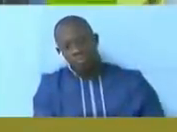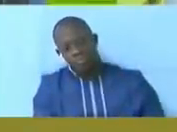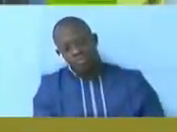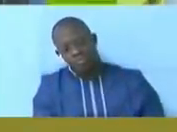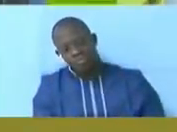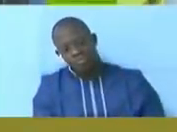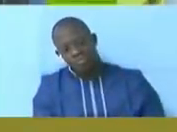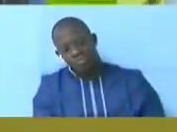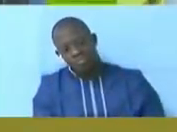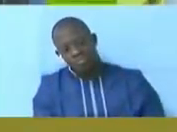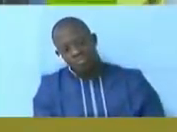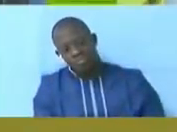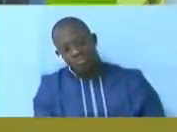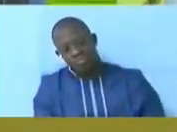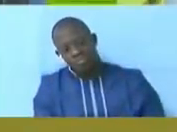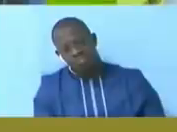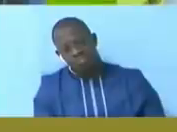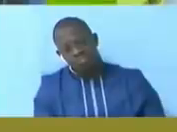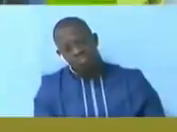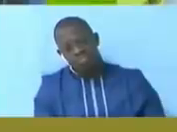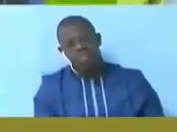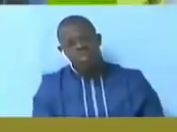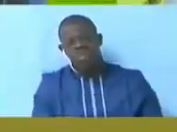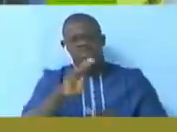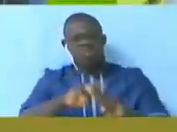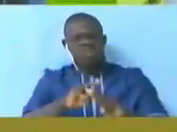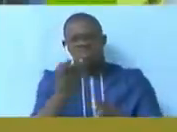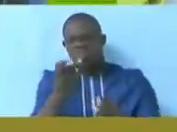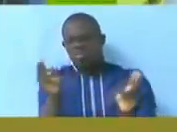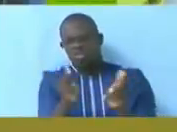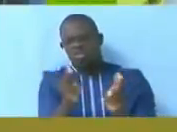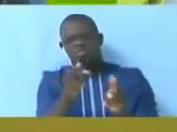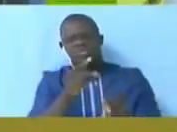They only served a very short period. At